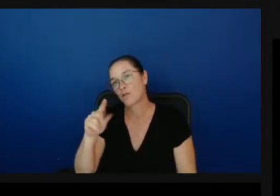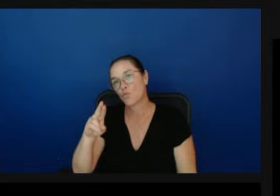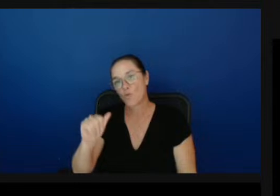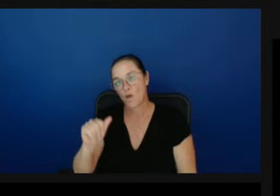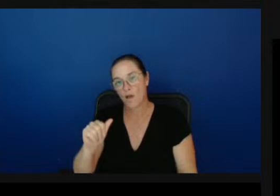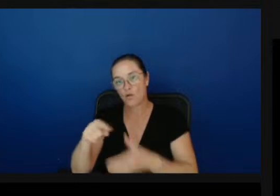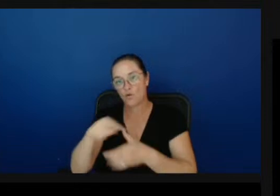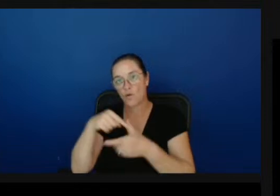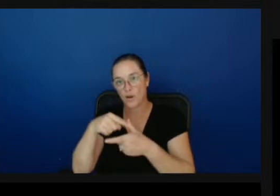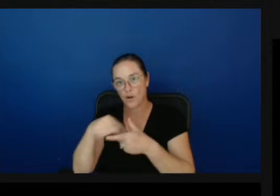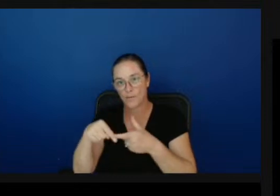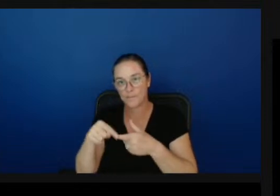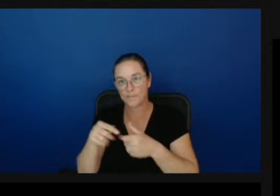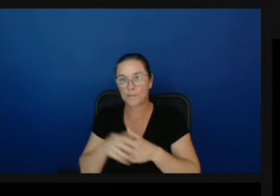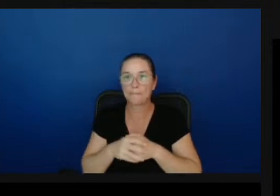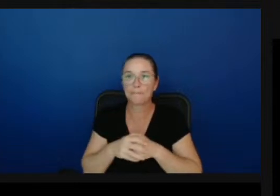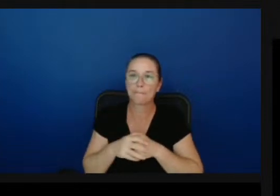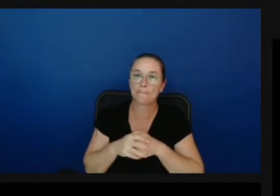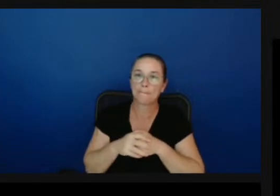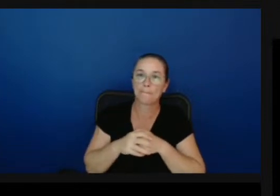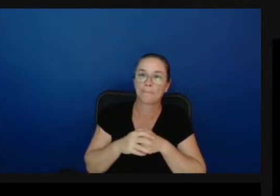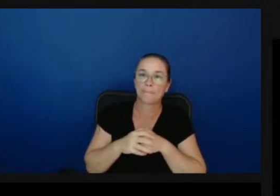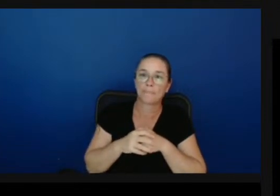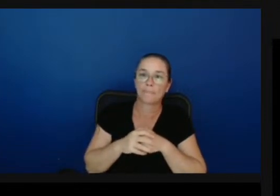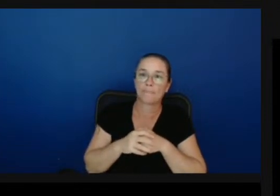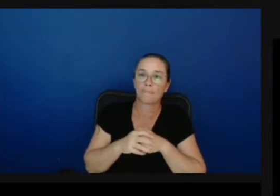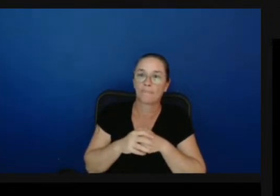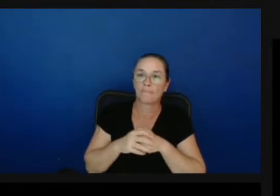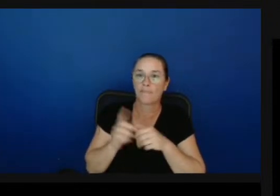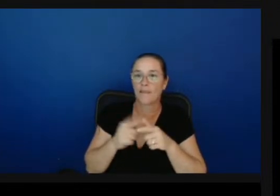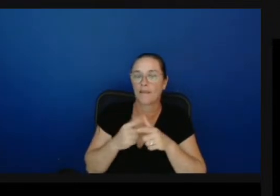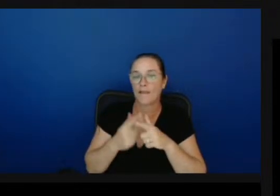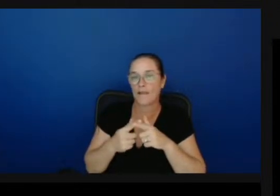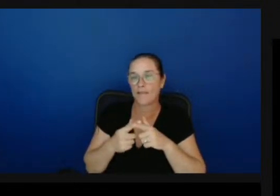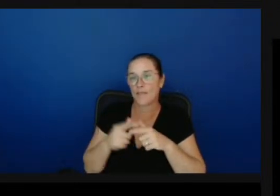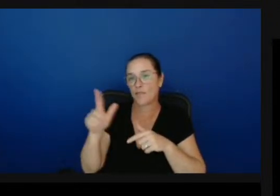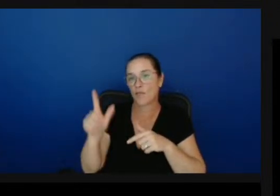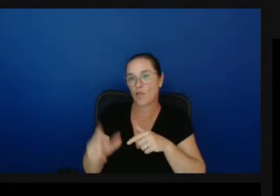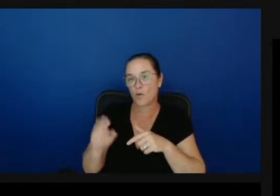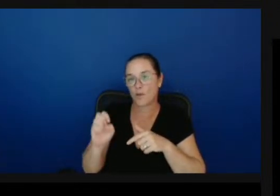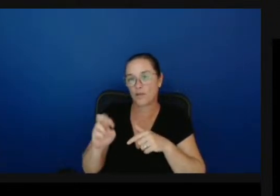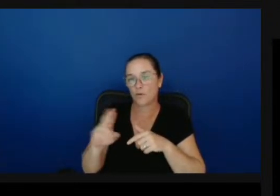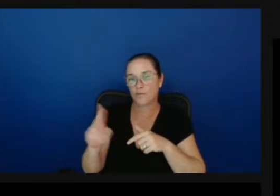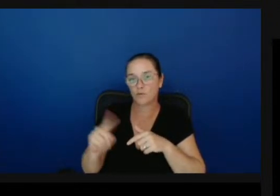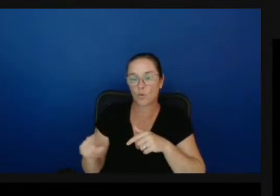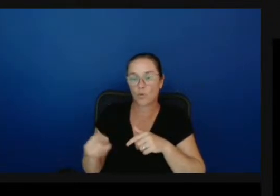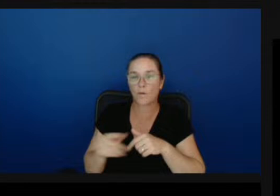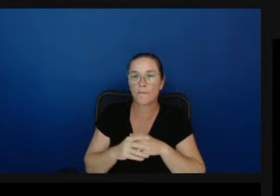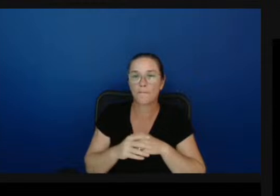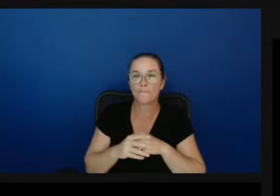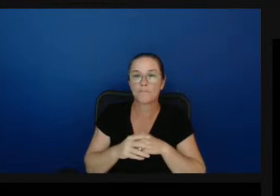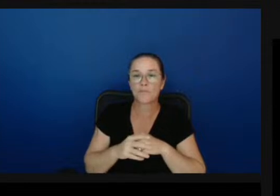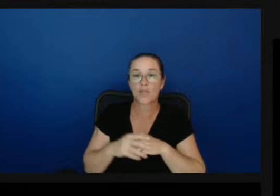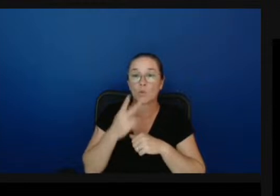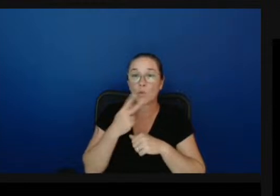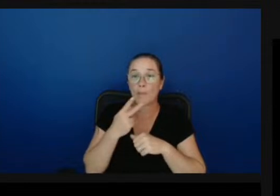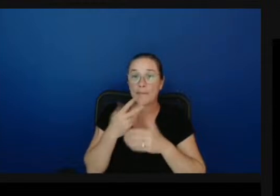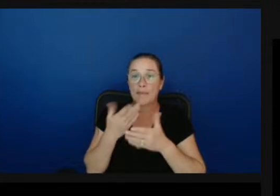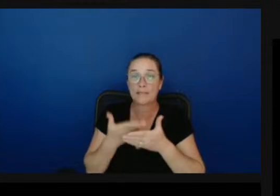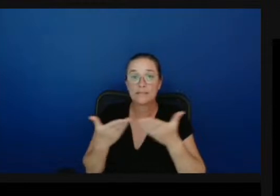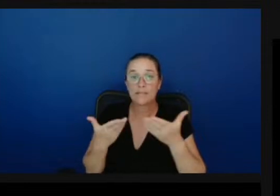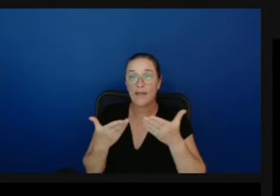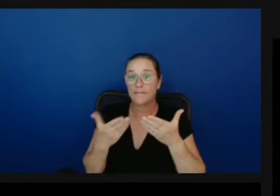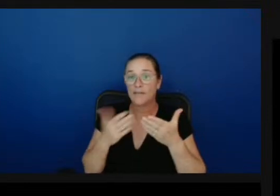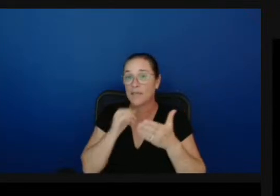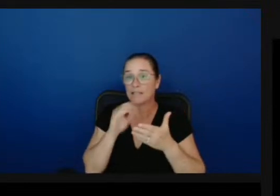55 eruption down in the Lower East Rift, right through here. So once again, magma coming up. This pink stuff didn't actually get to the summit